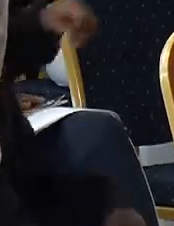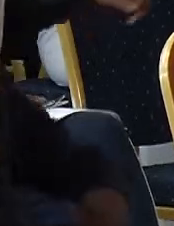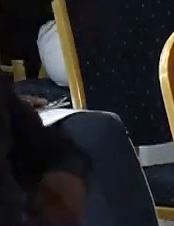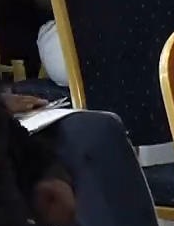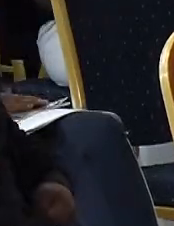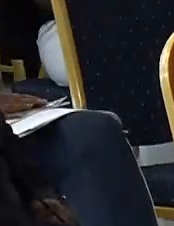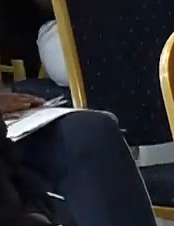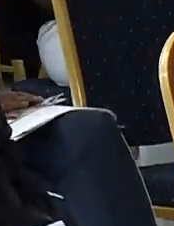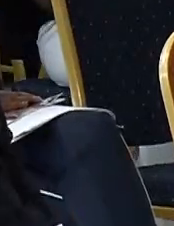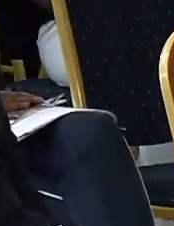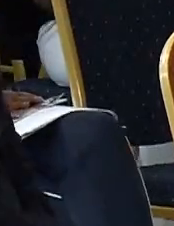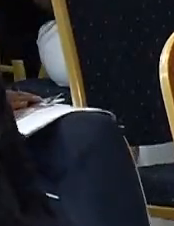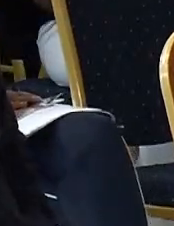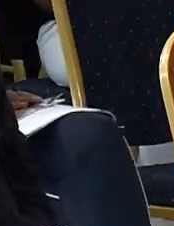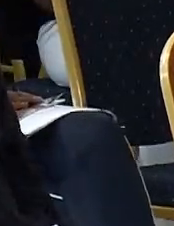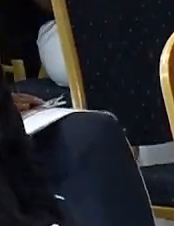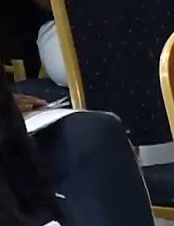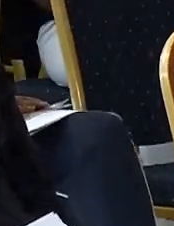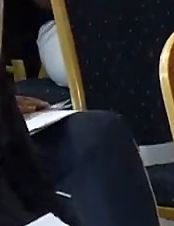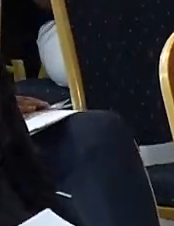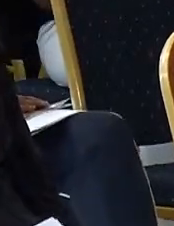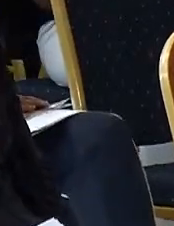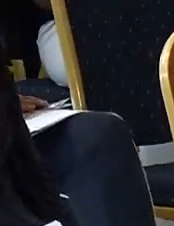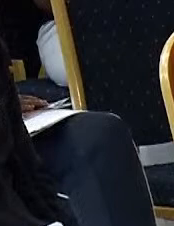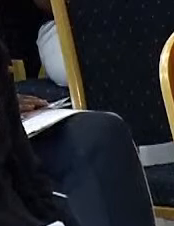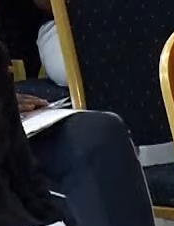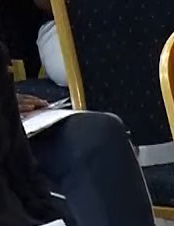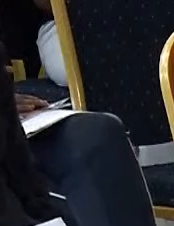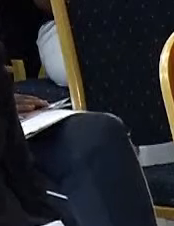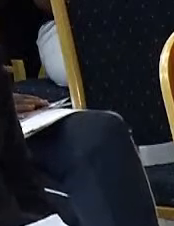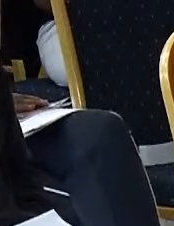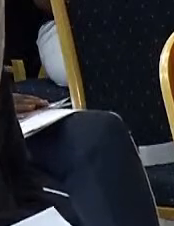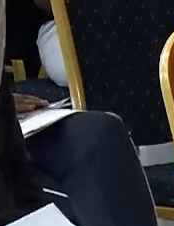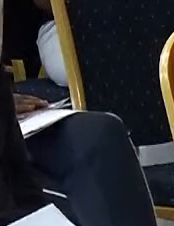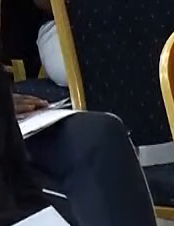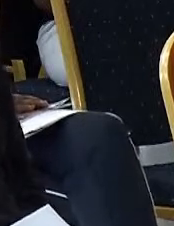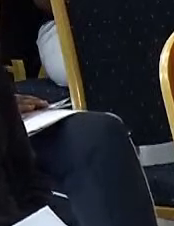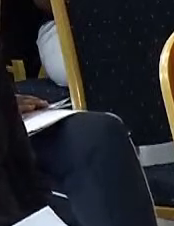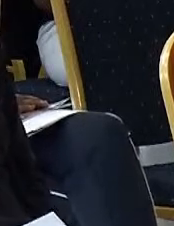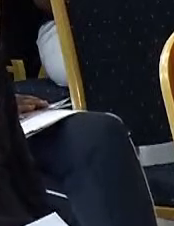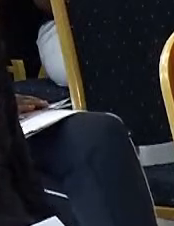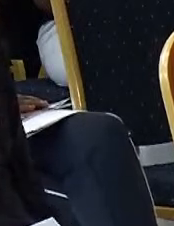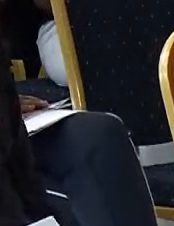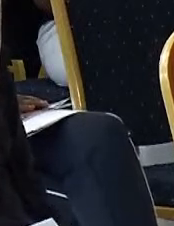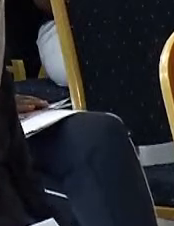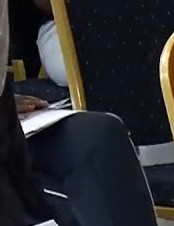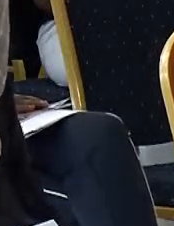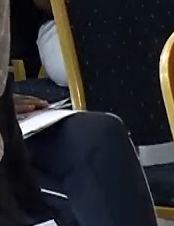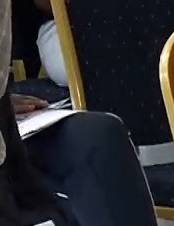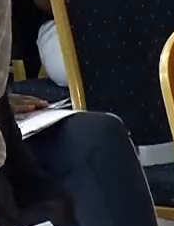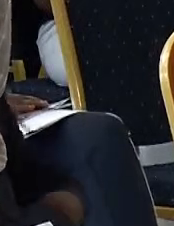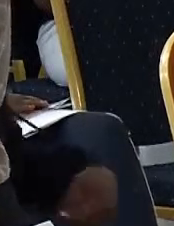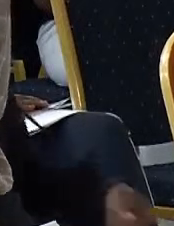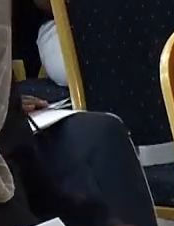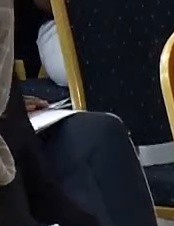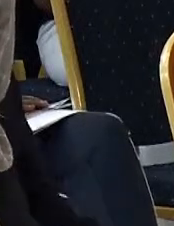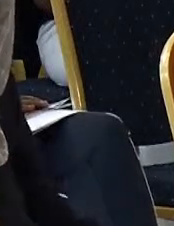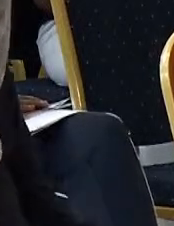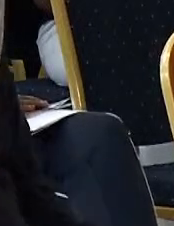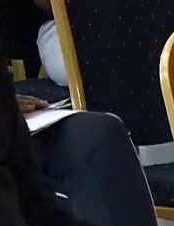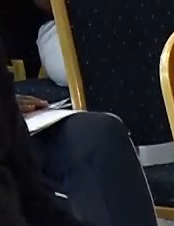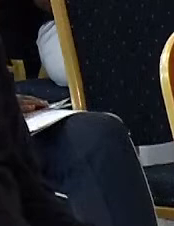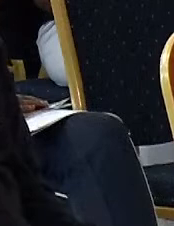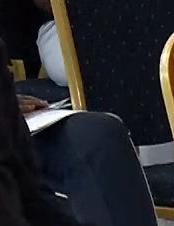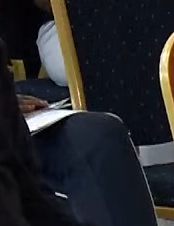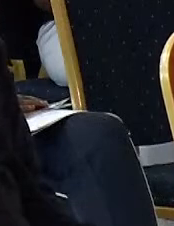In fact, my place was publicized. I was trending in different public or rather social media,